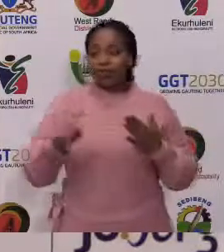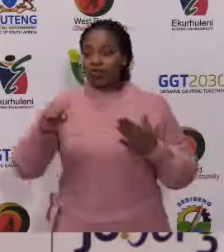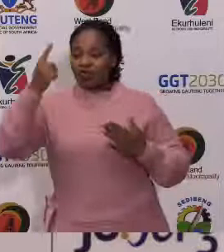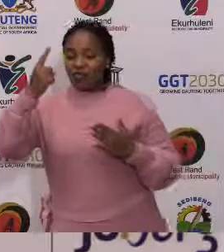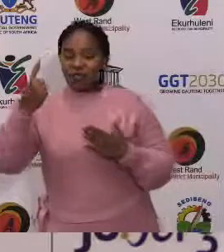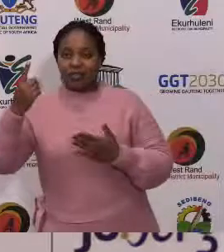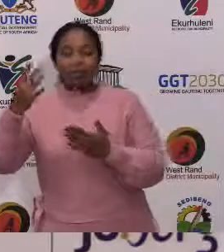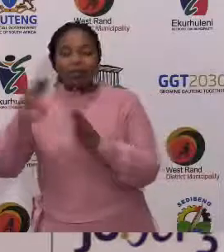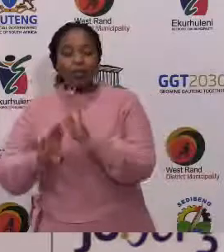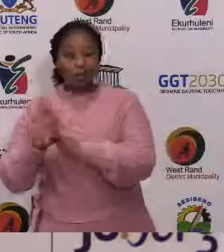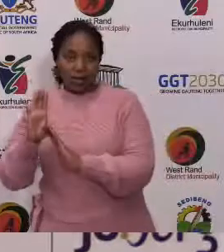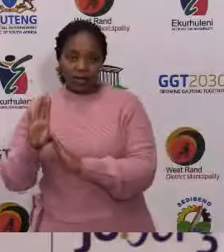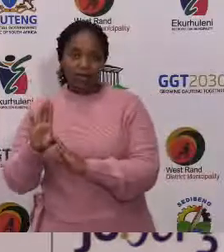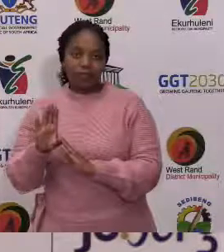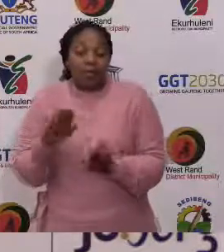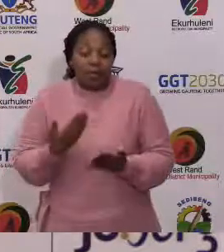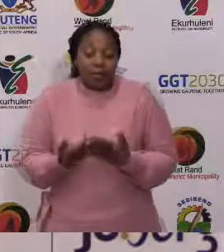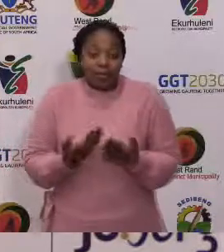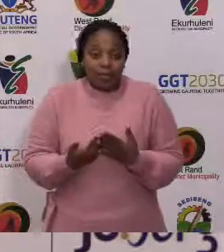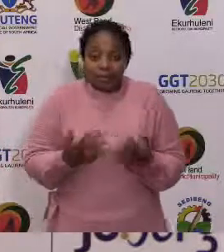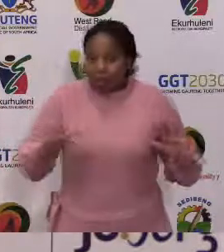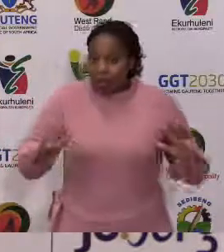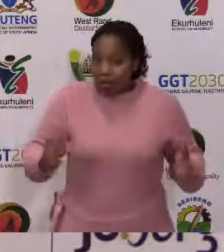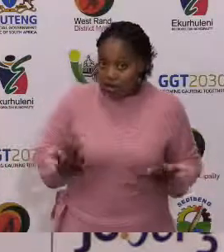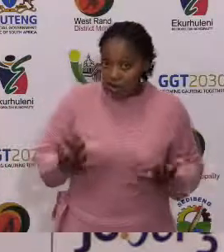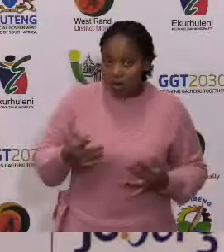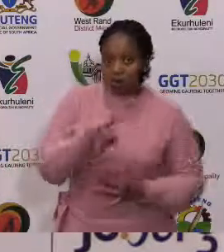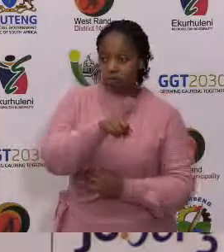if the communities